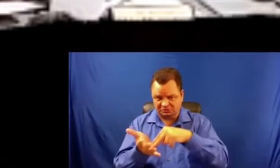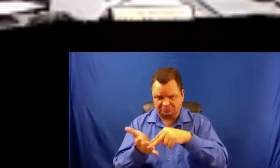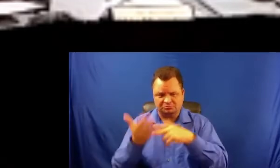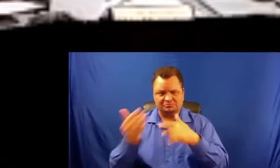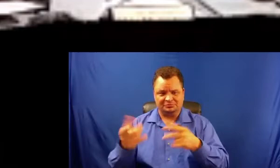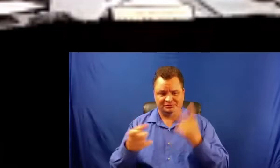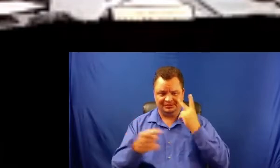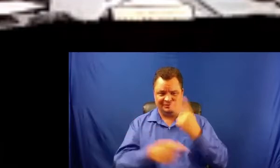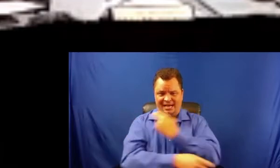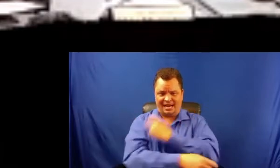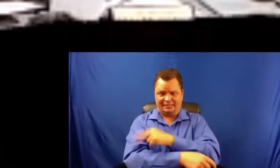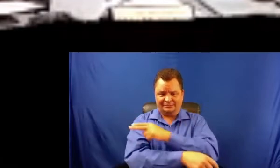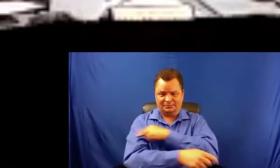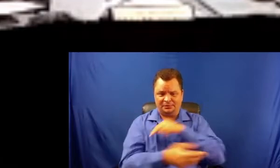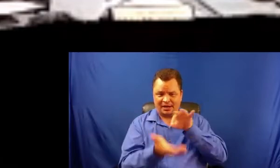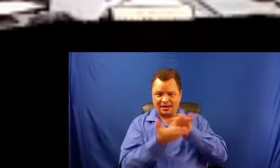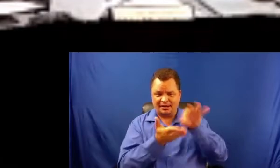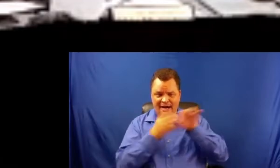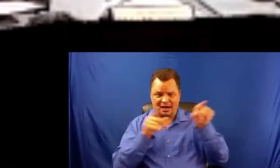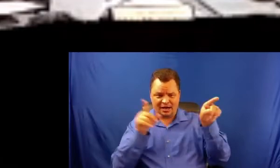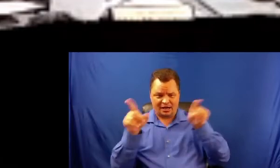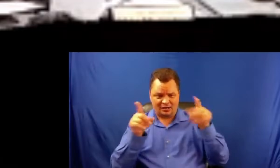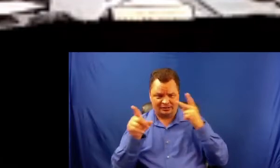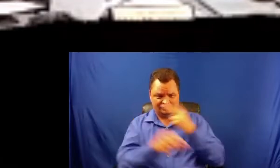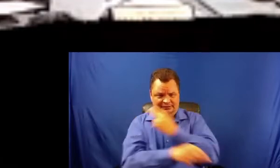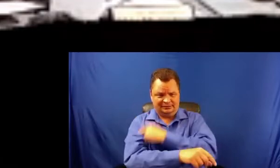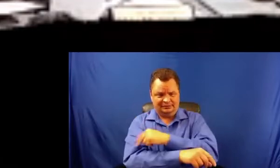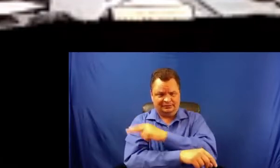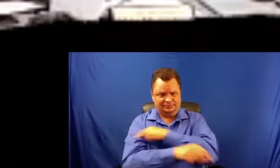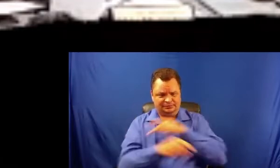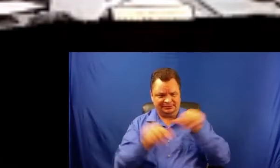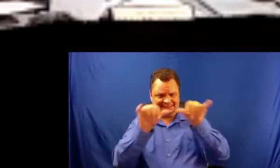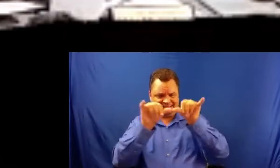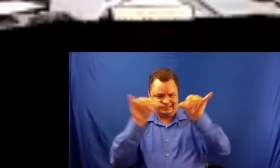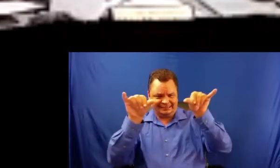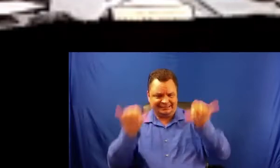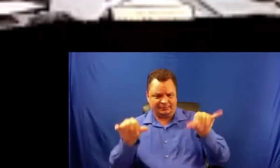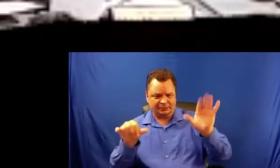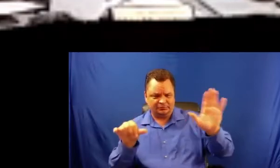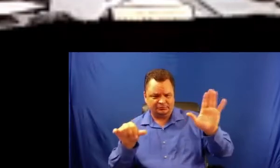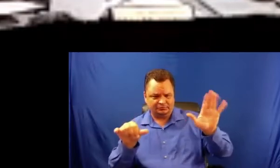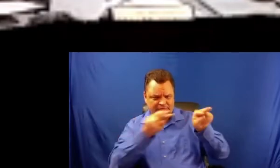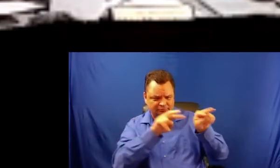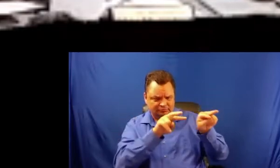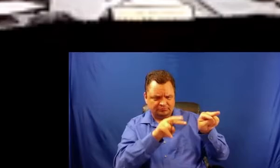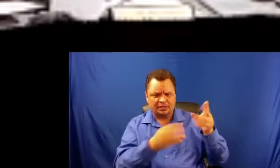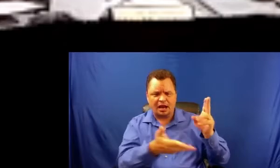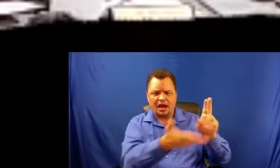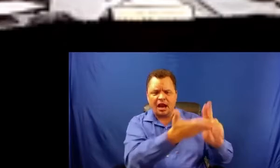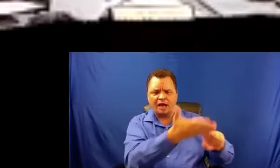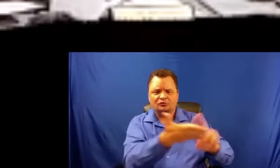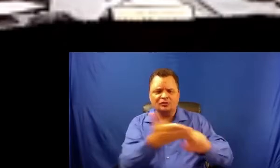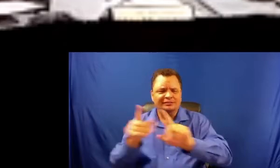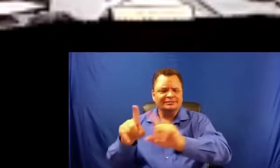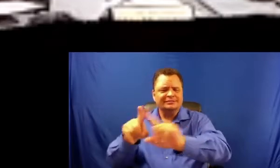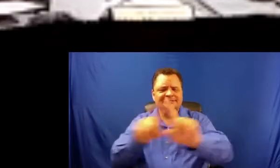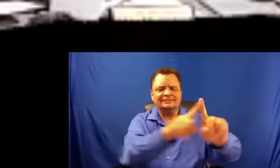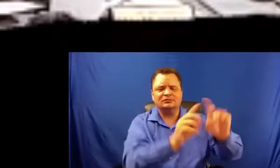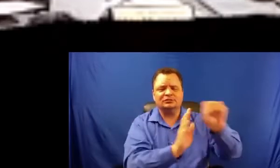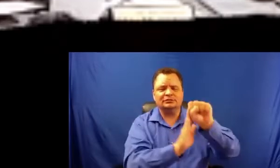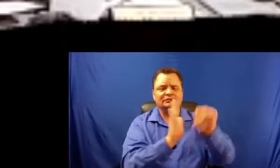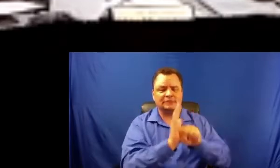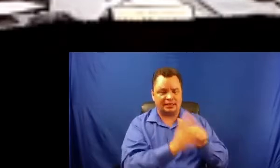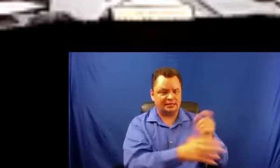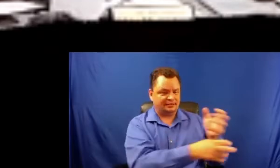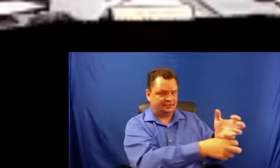truly a system. And so they have contracts with outside states for accepting for tertiary care. It is